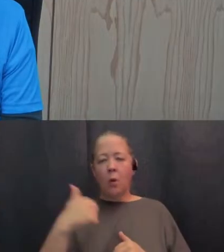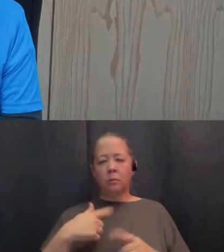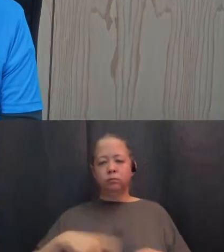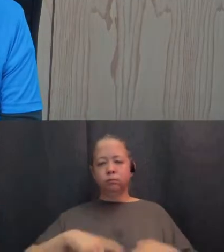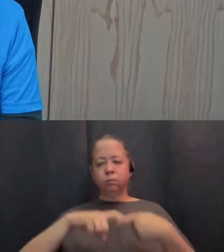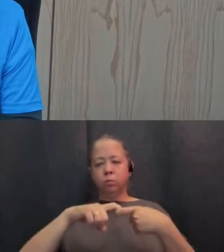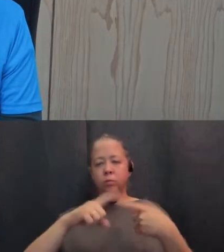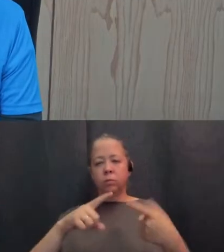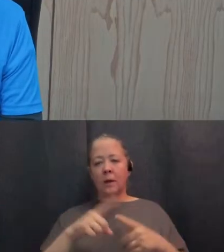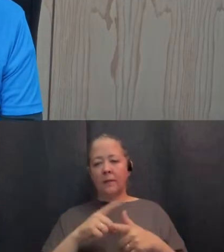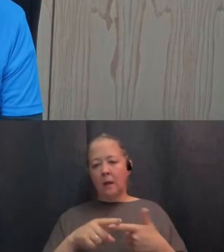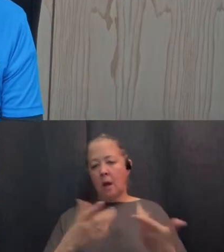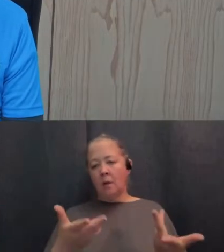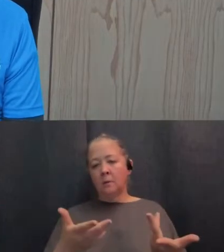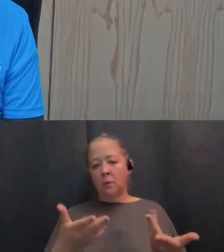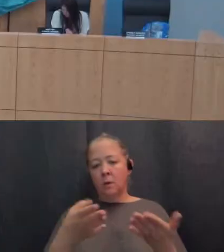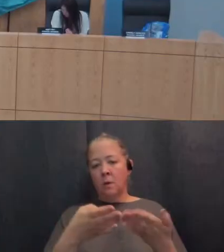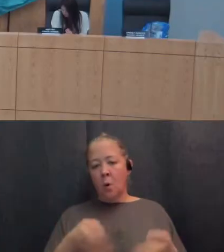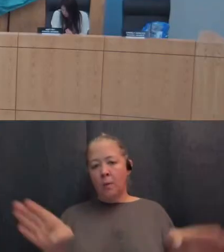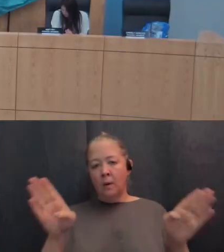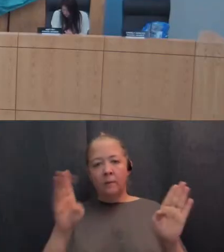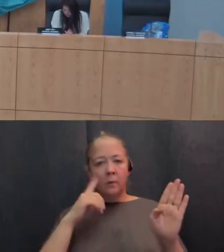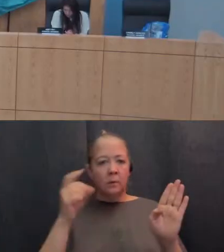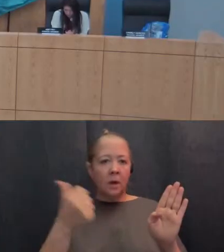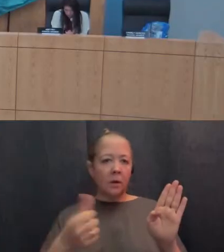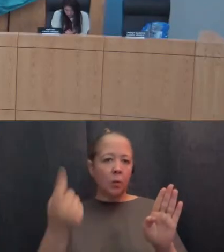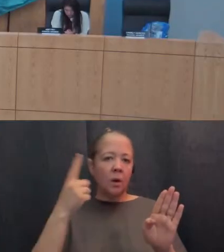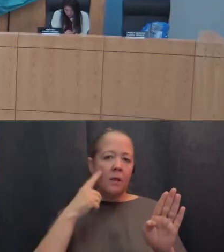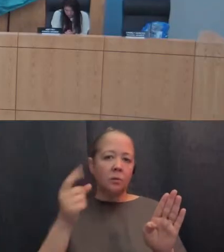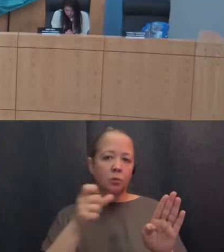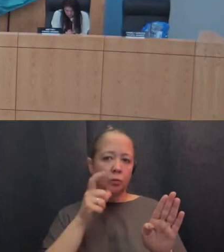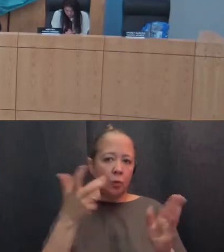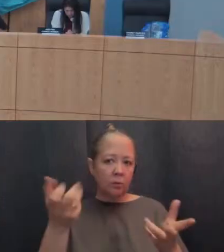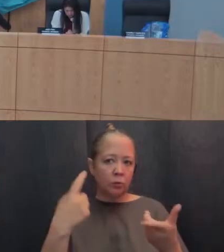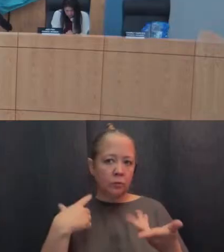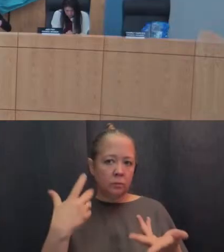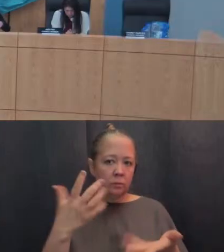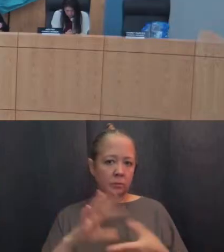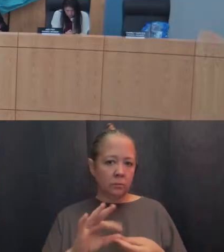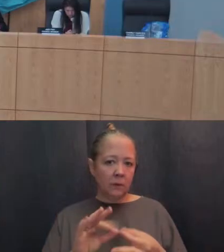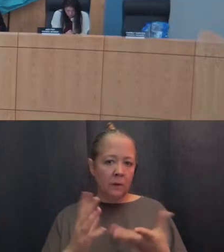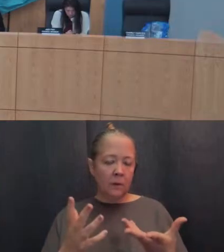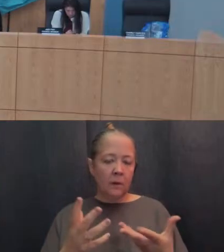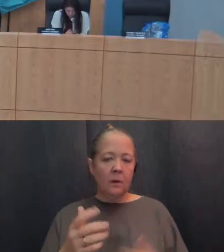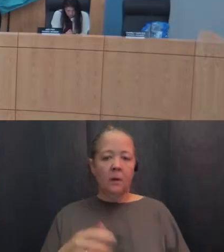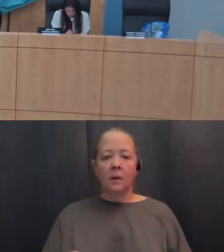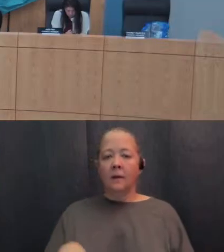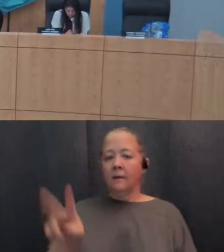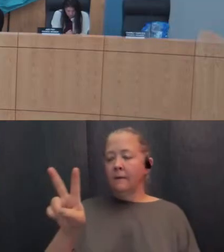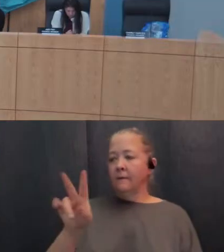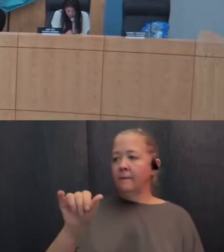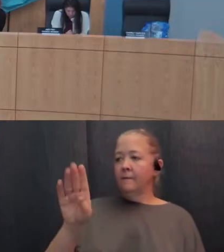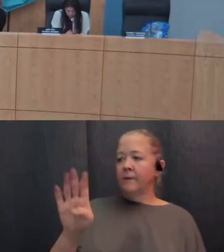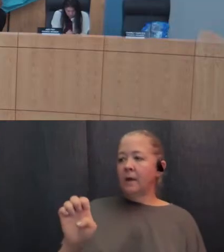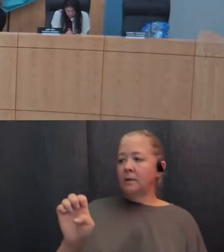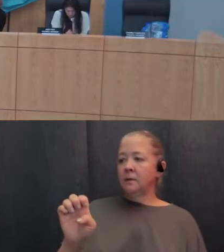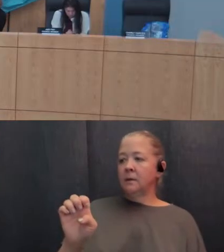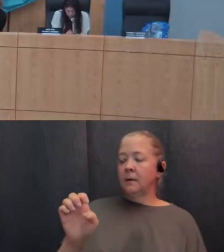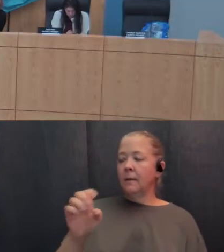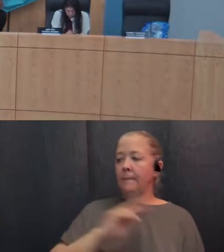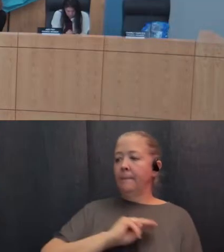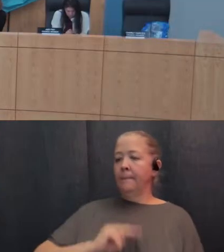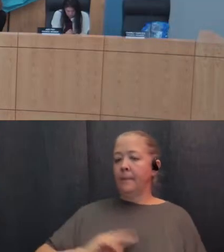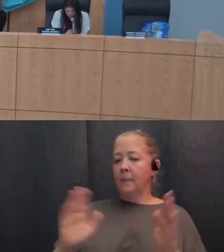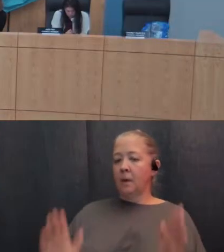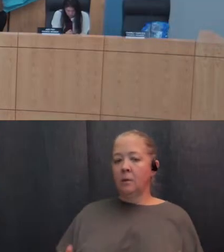I'll yield to any others that would like to. Vice Mayor. I have some comments, but a quick question first, which is historically, we